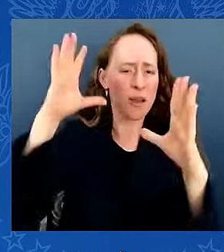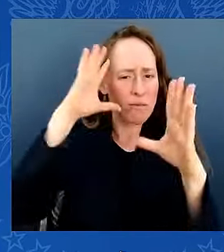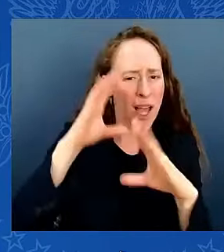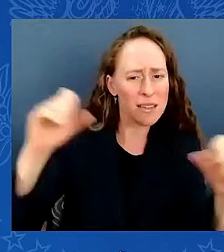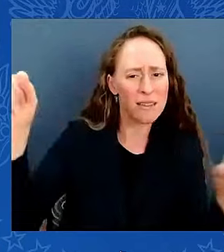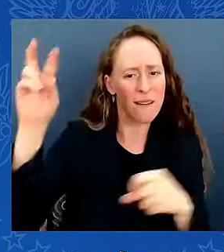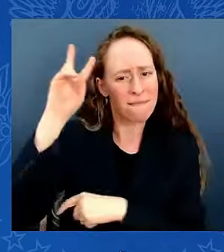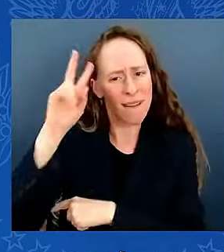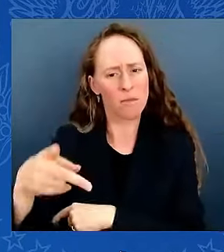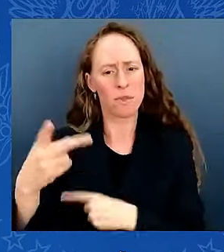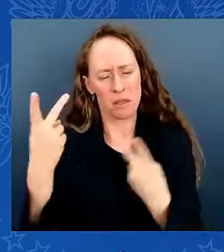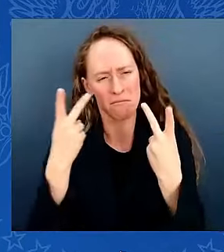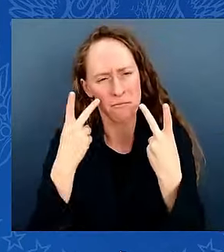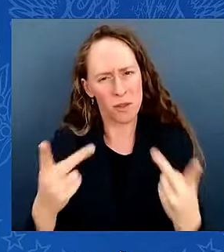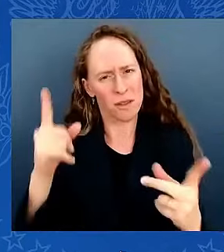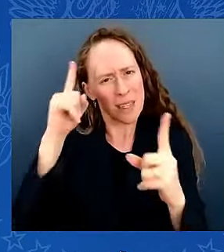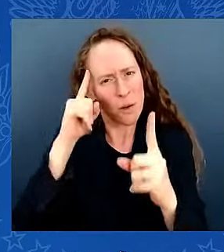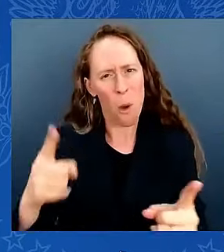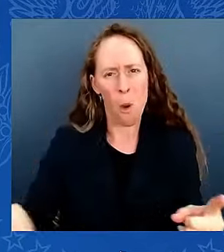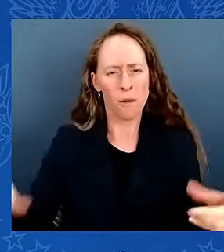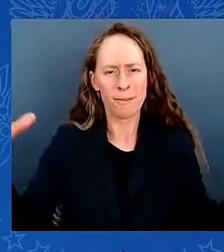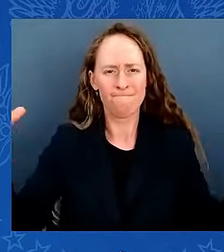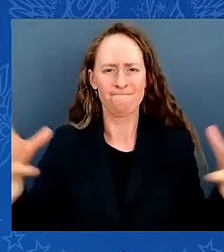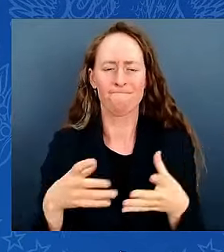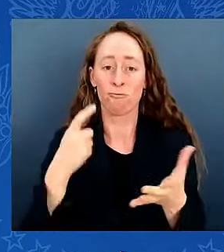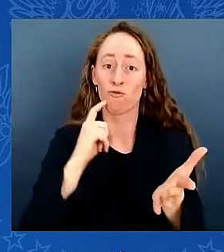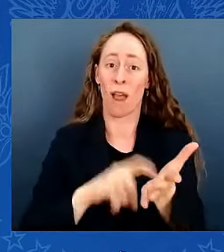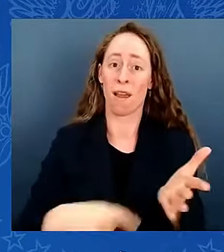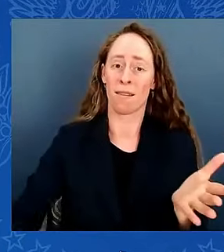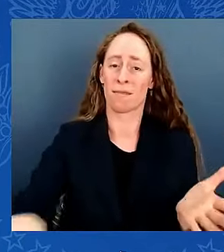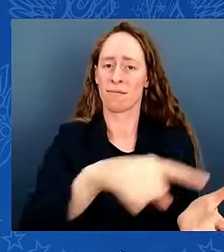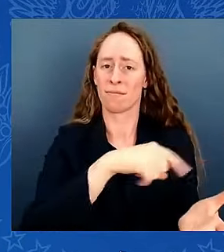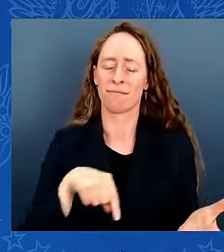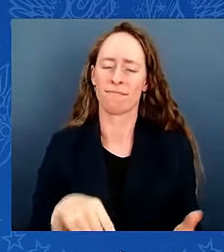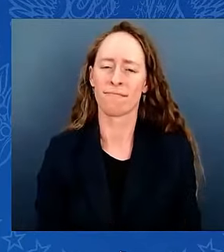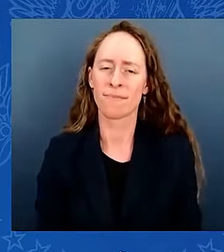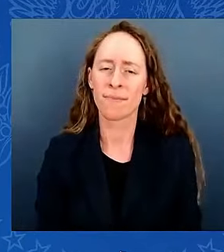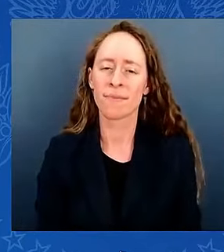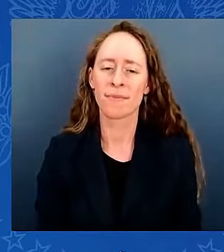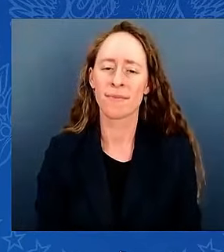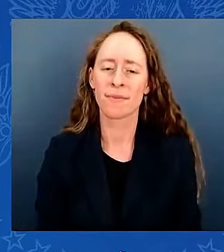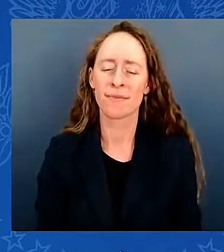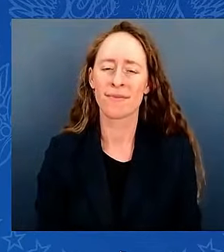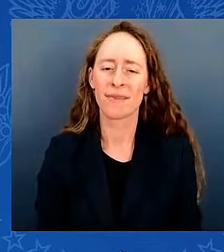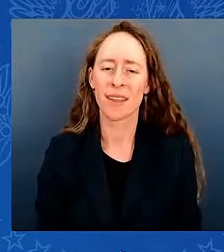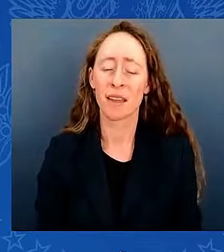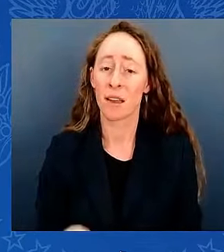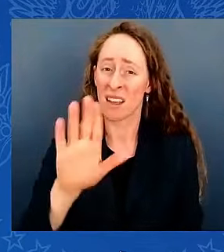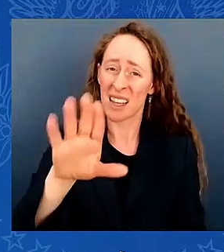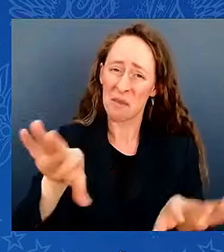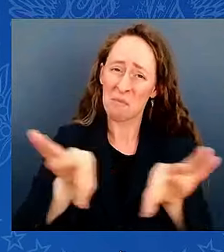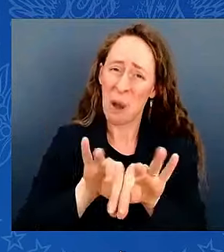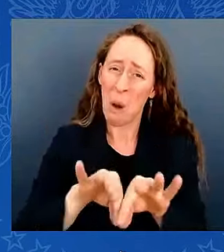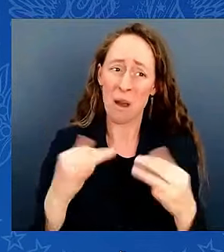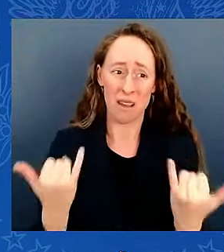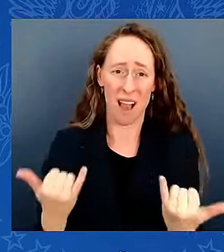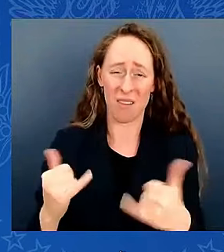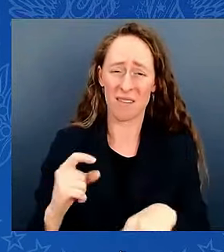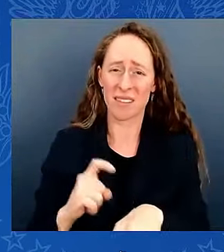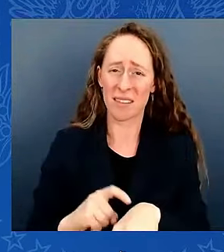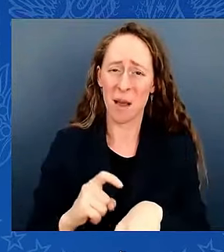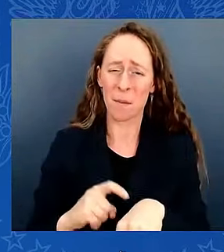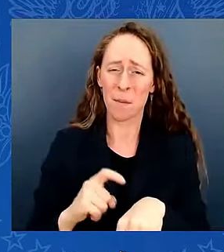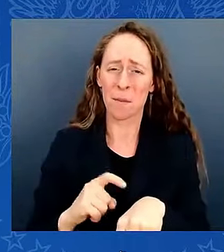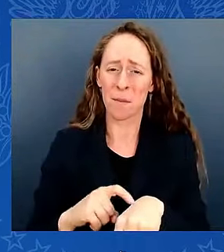investing in us. We are in a remarkable moment in time, a moment where Black women have been appointed to some